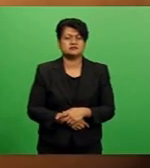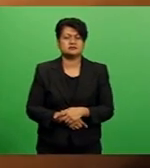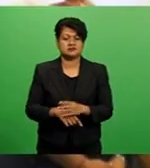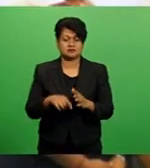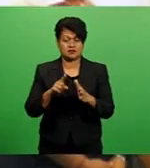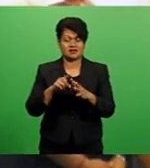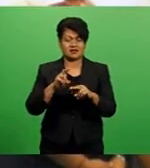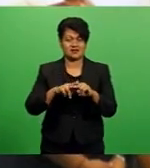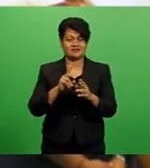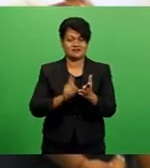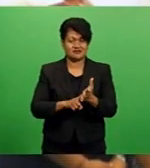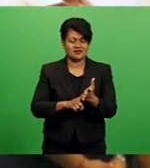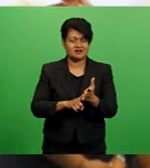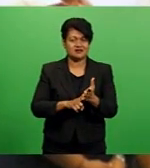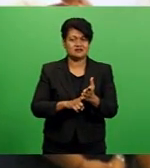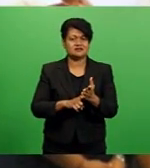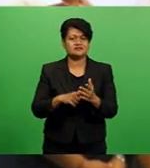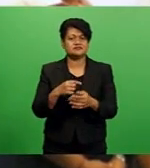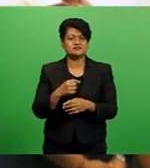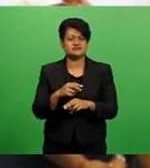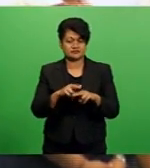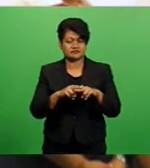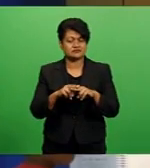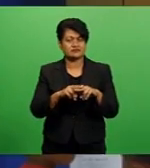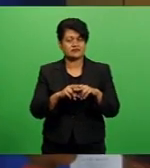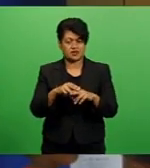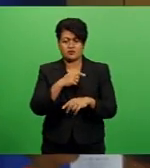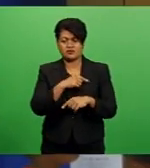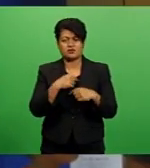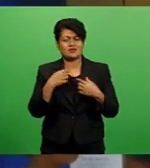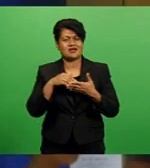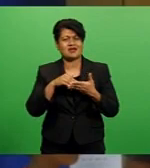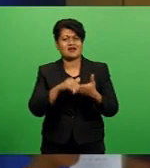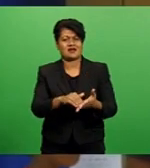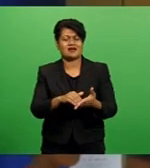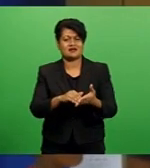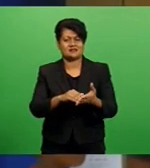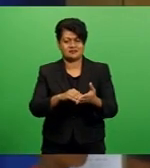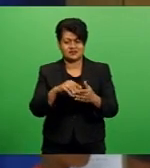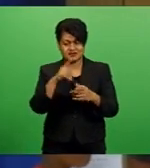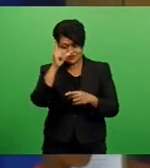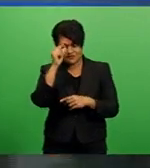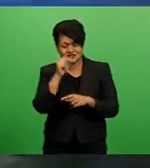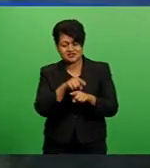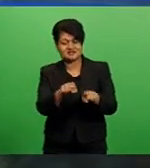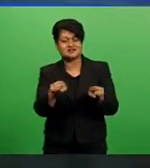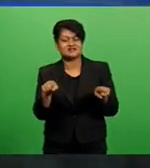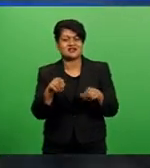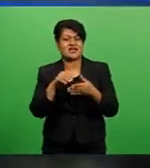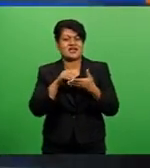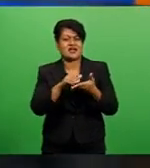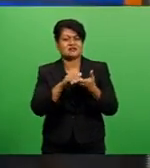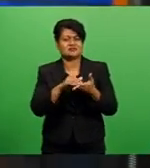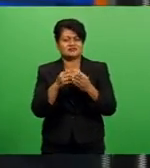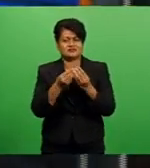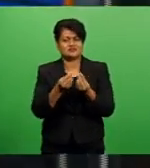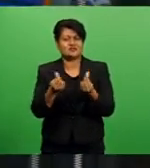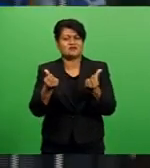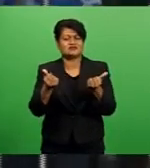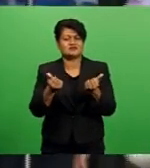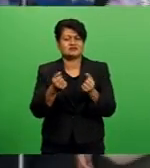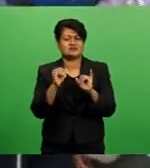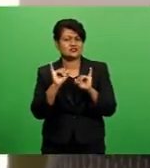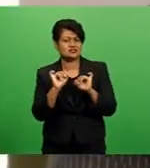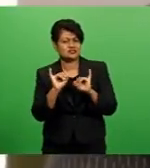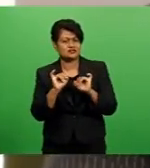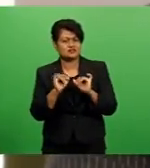EFL and Telecommunications Fiji, also aims to help Fijians resolve issues. The development was one phase, and then development, testing,